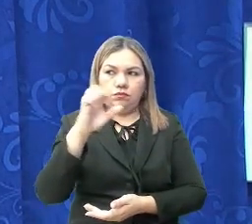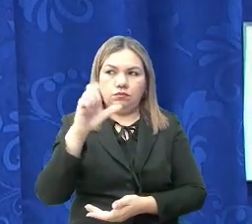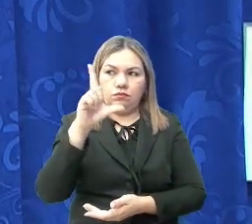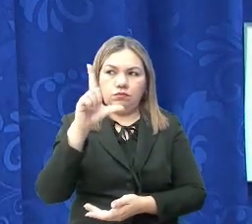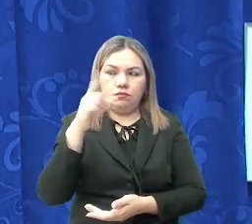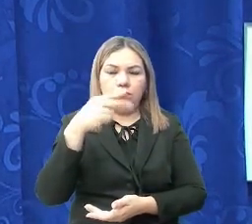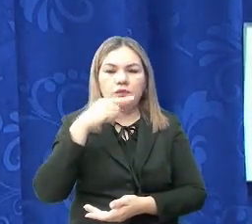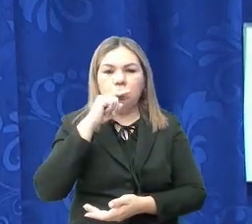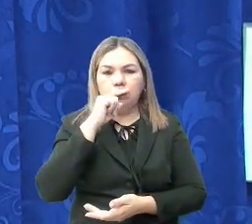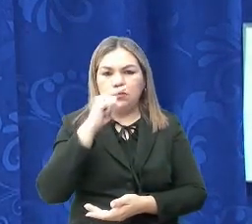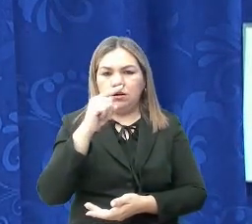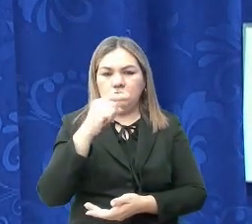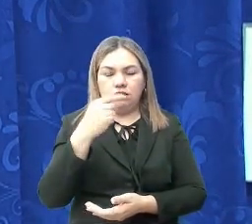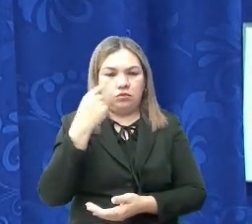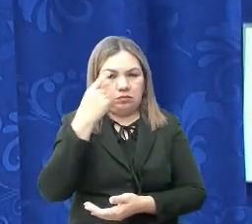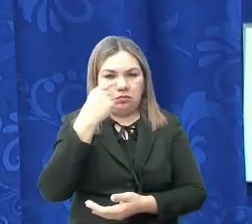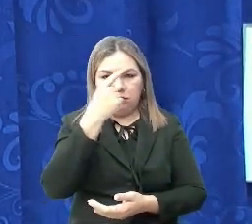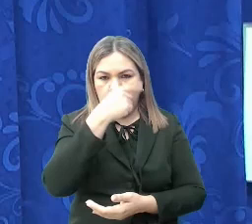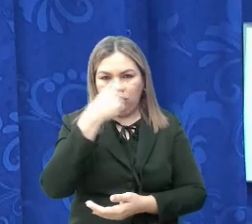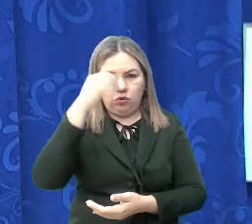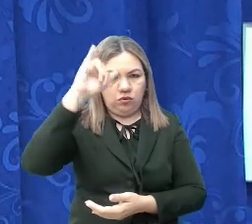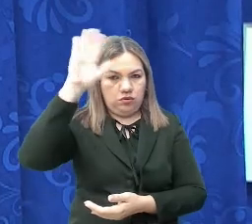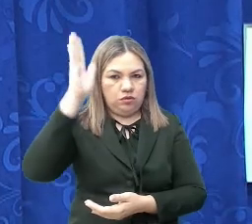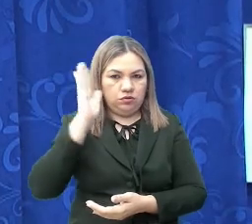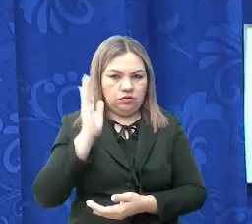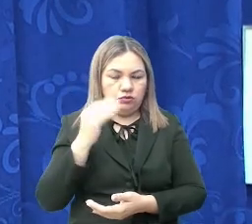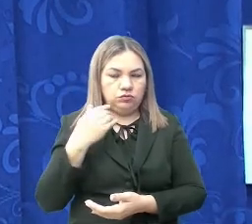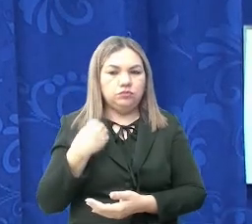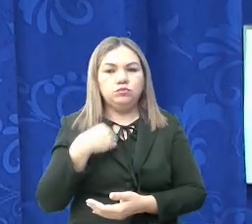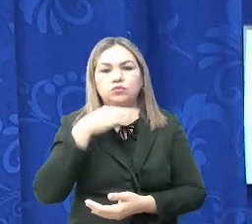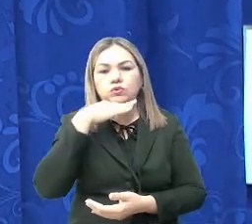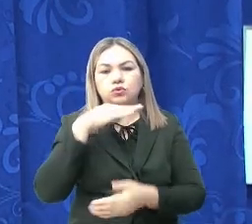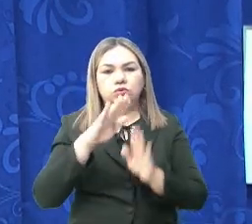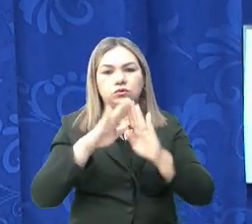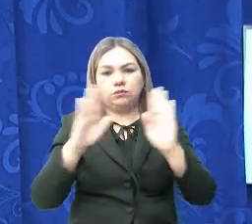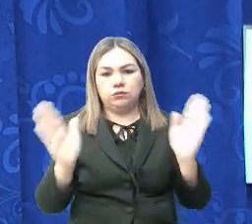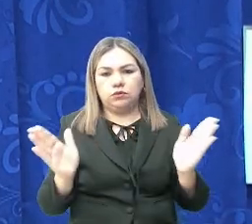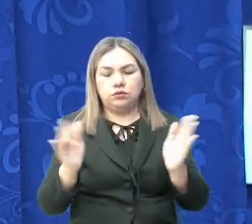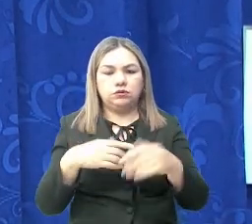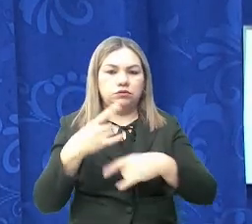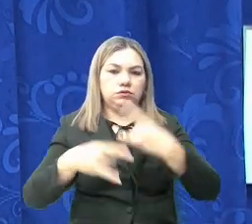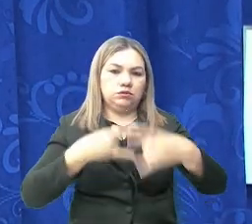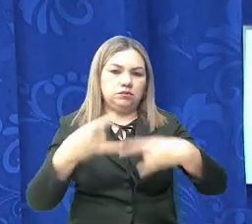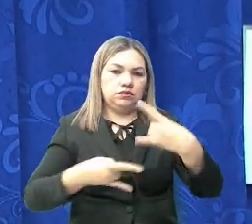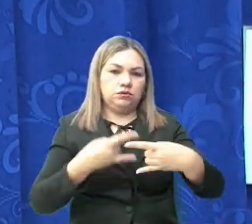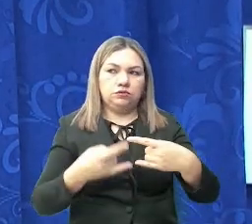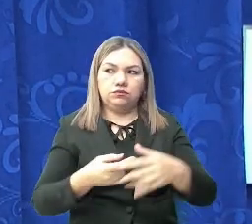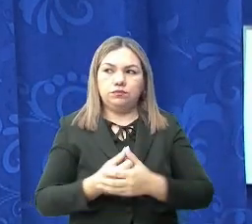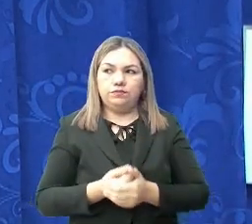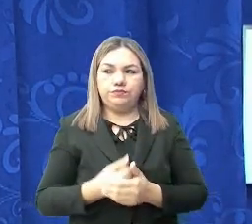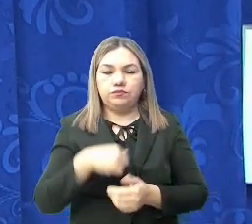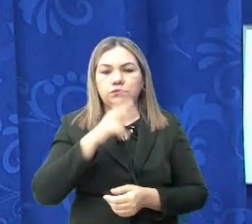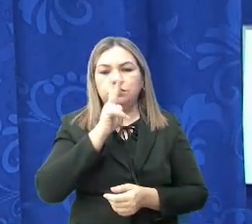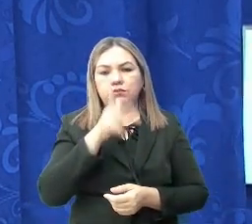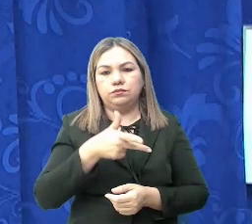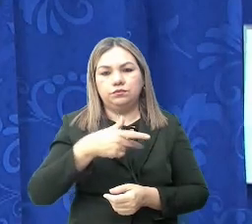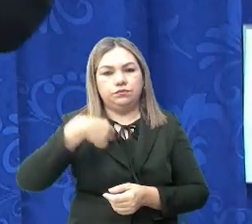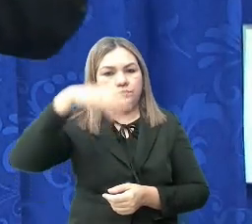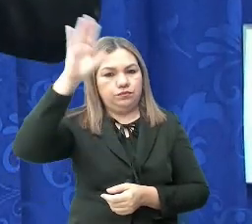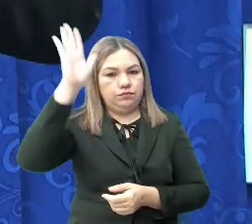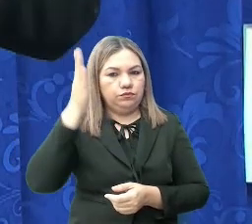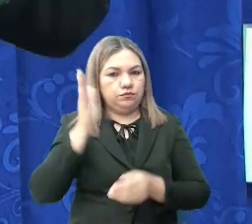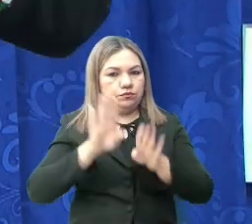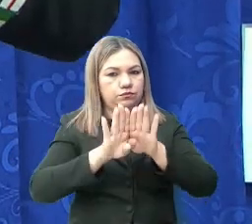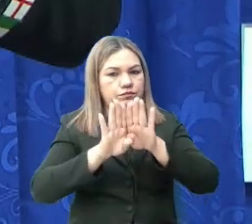He shows that the son of Israel, they did the wrong things before